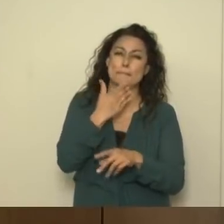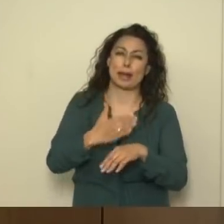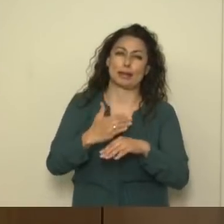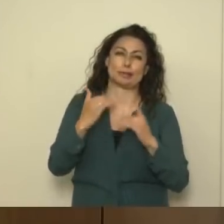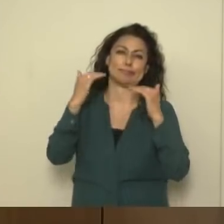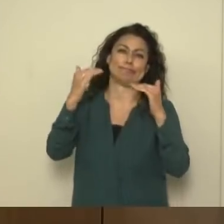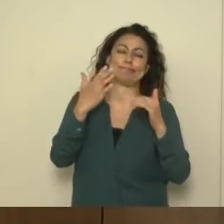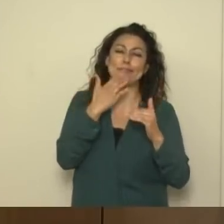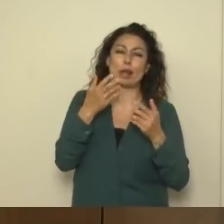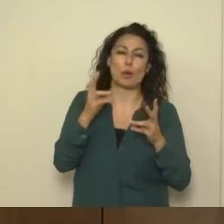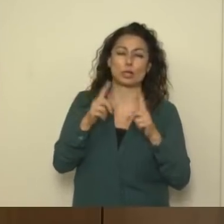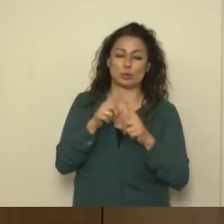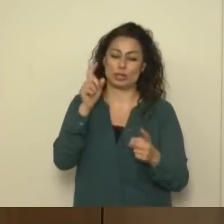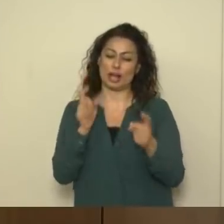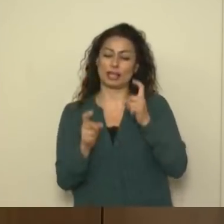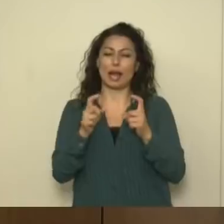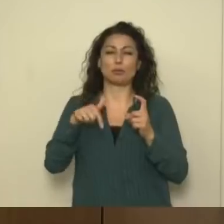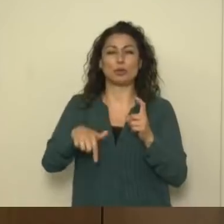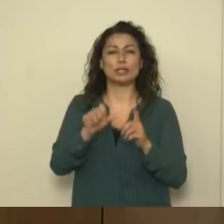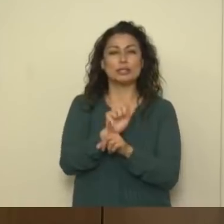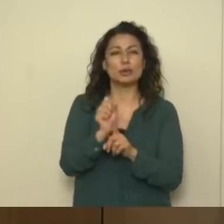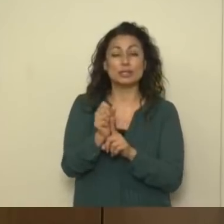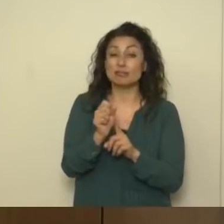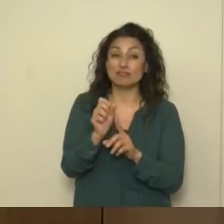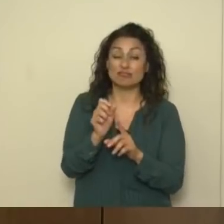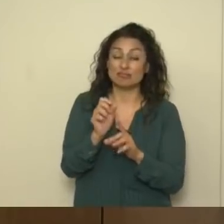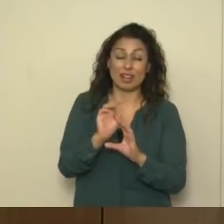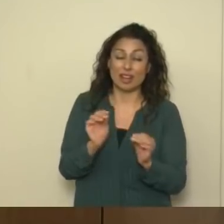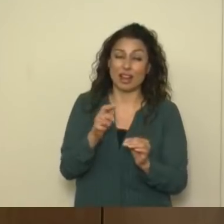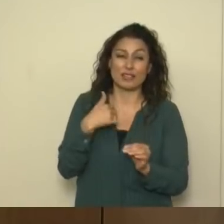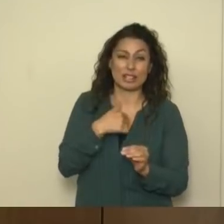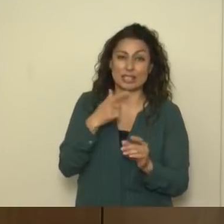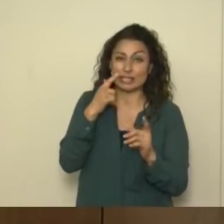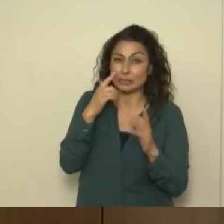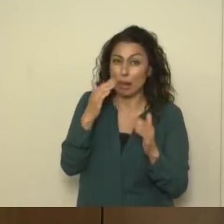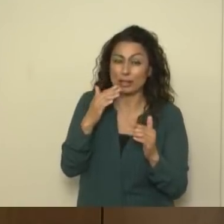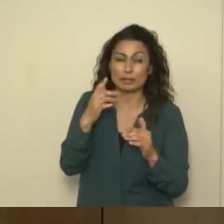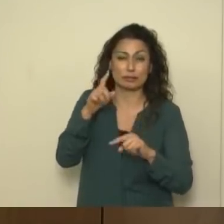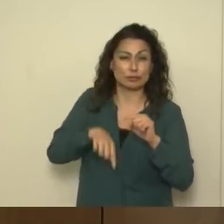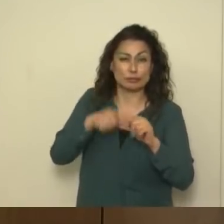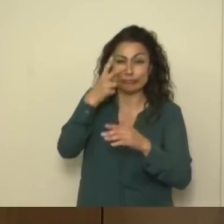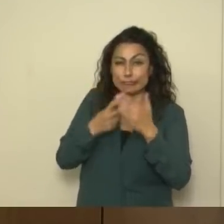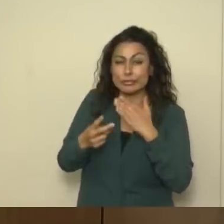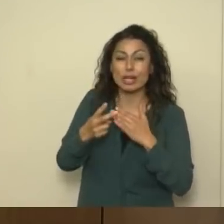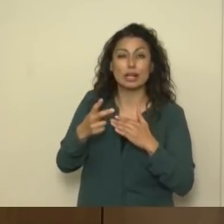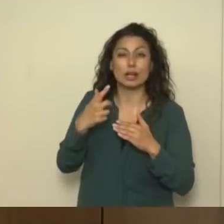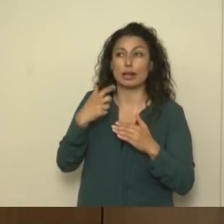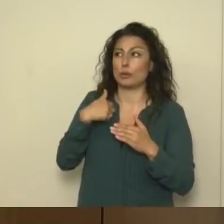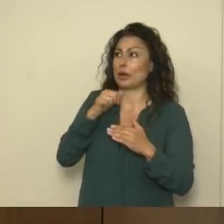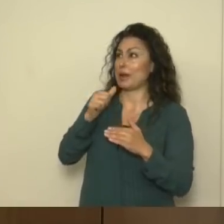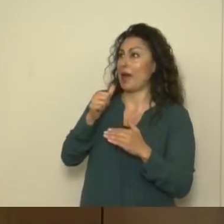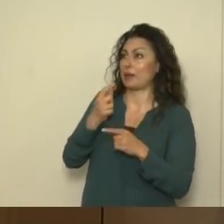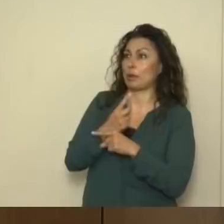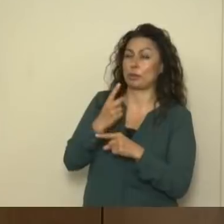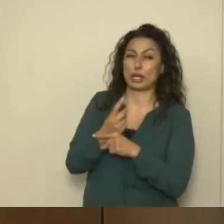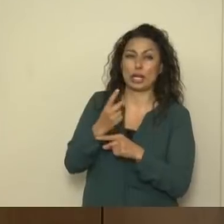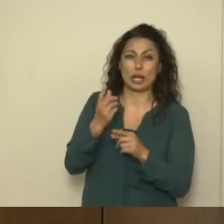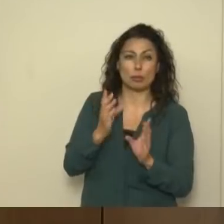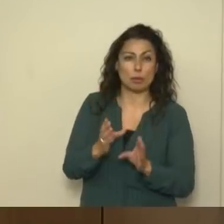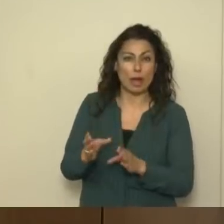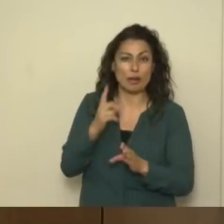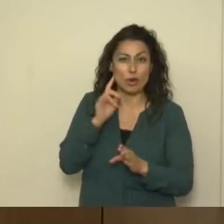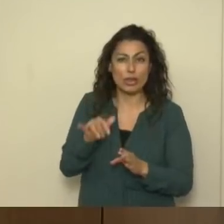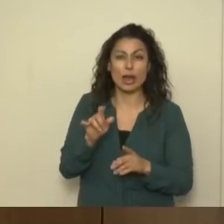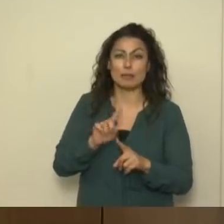to adapt to a situation that none of us expected and were adequately prepared for.